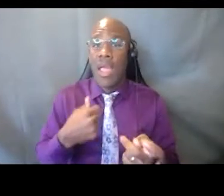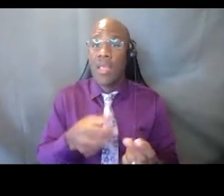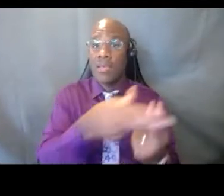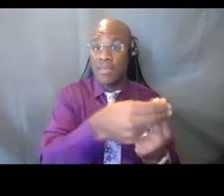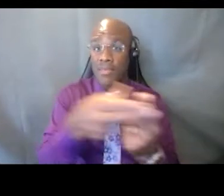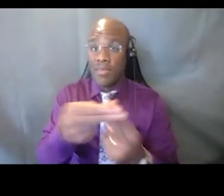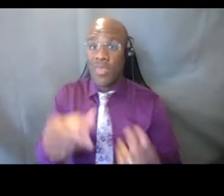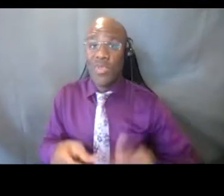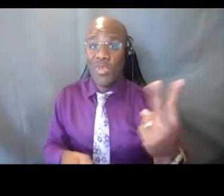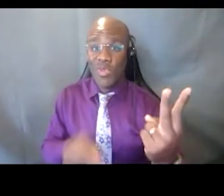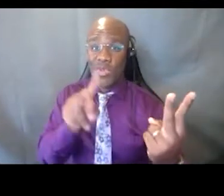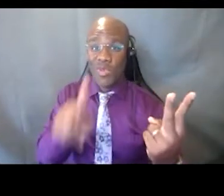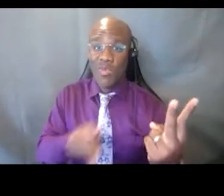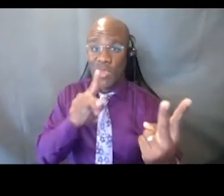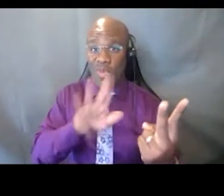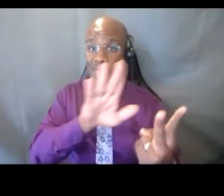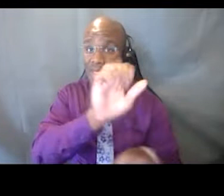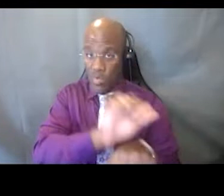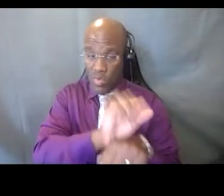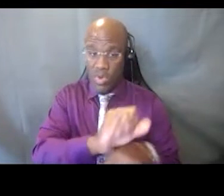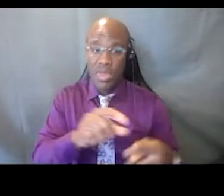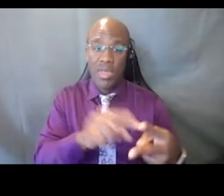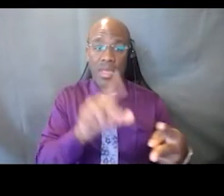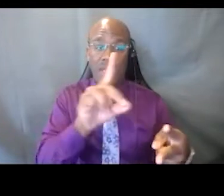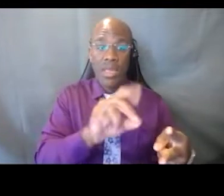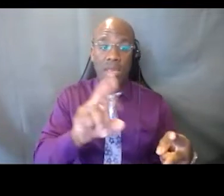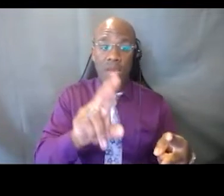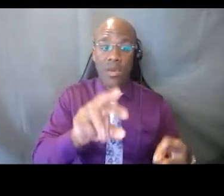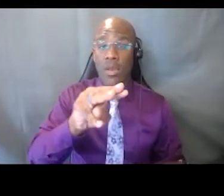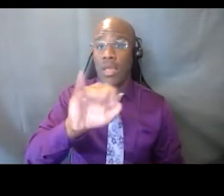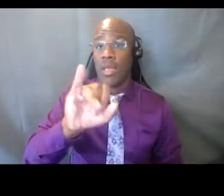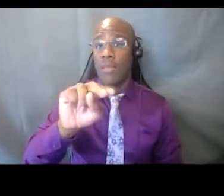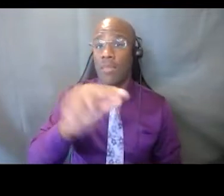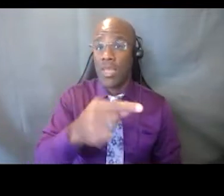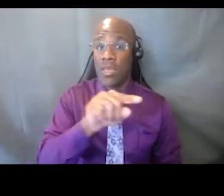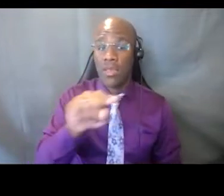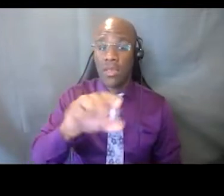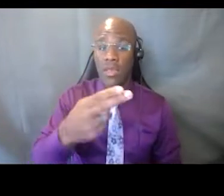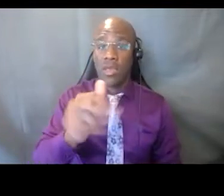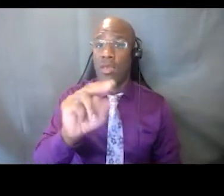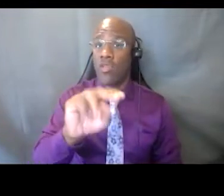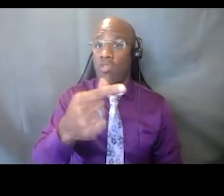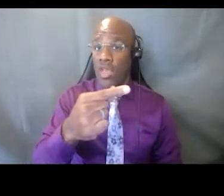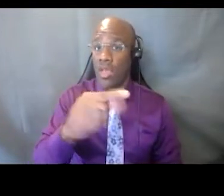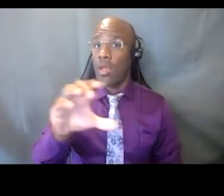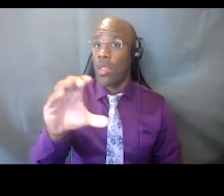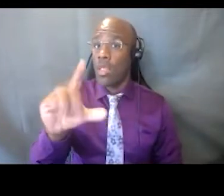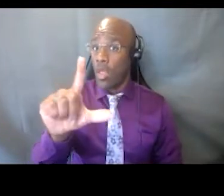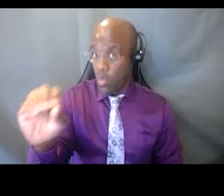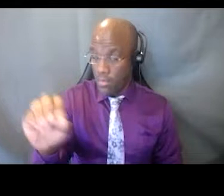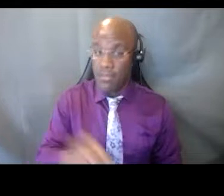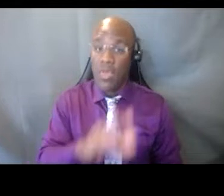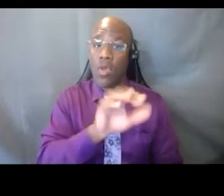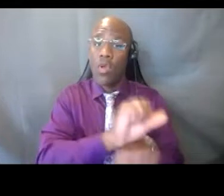work, Dr. Ming-Cheng Lo from her work specifically on motherhood capital, which was a theme